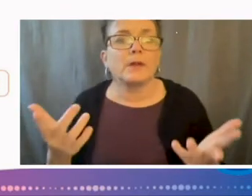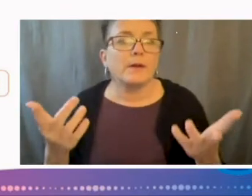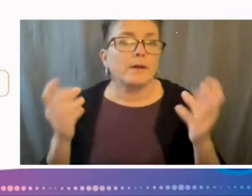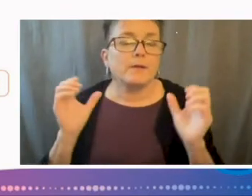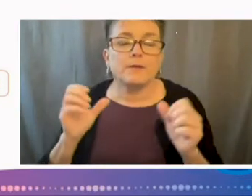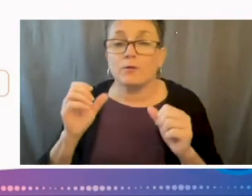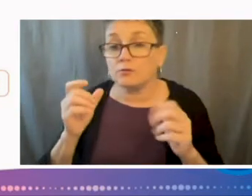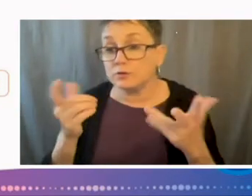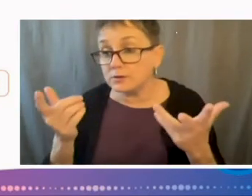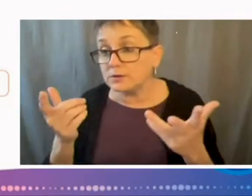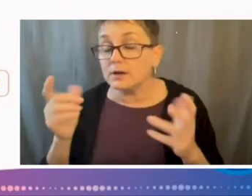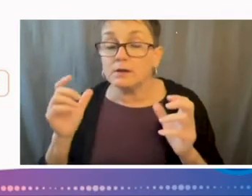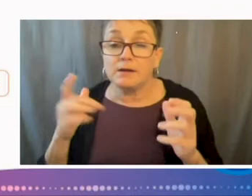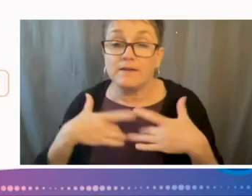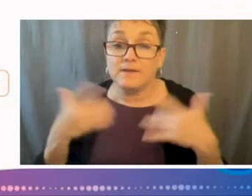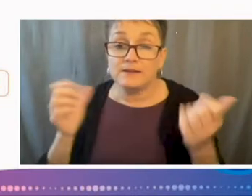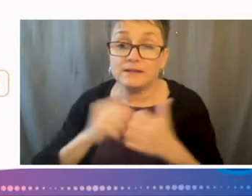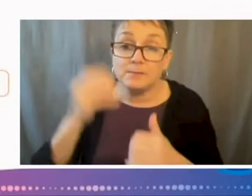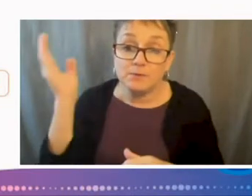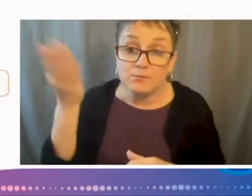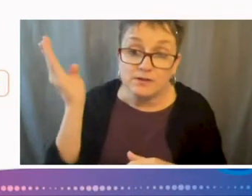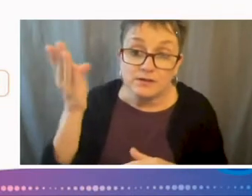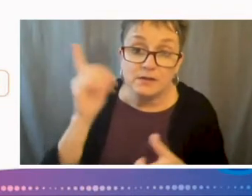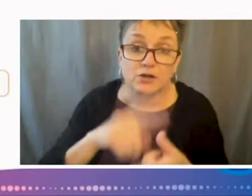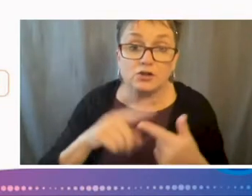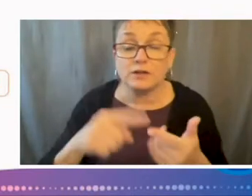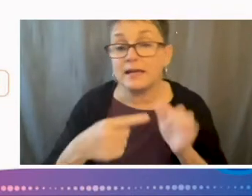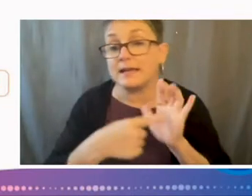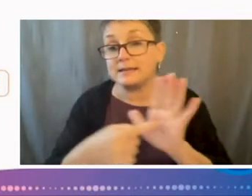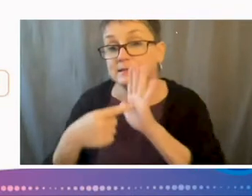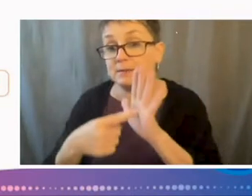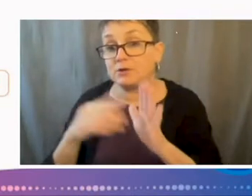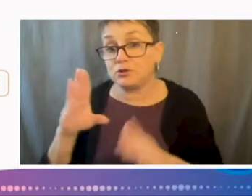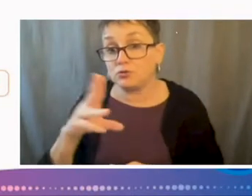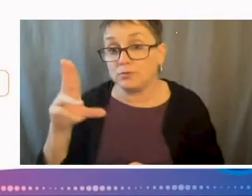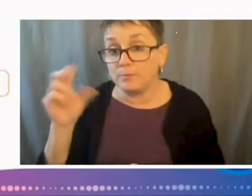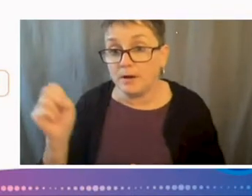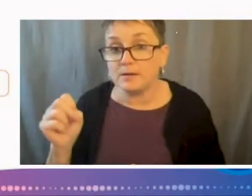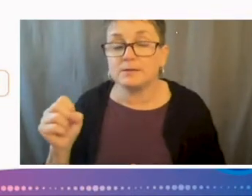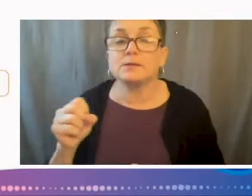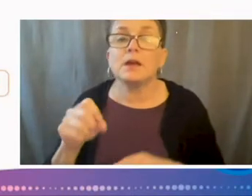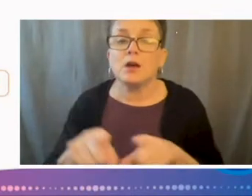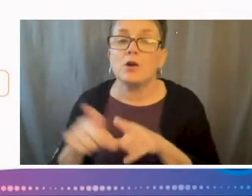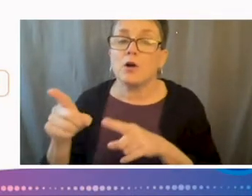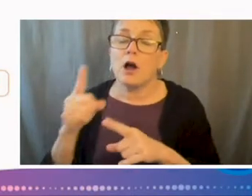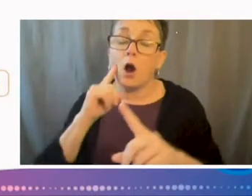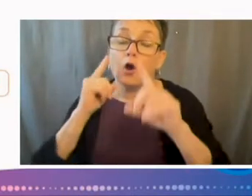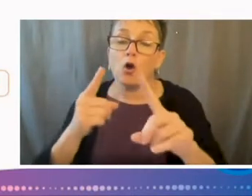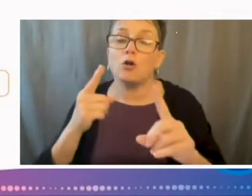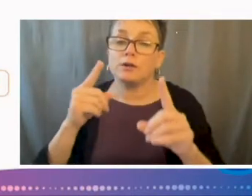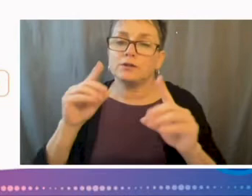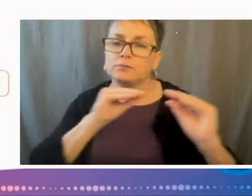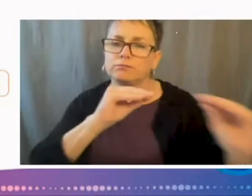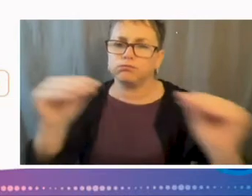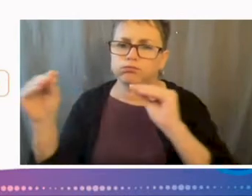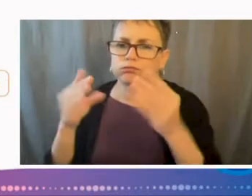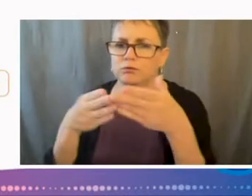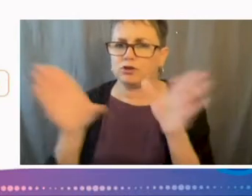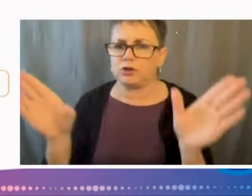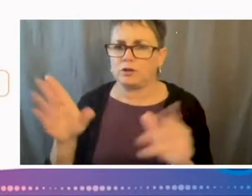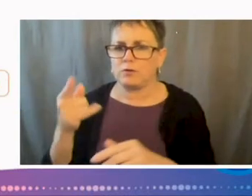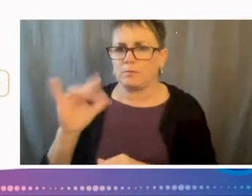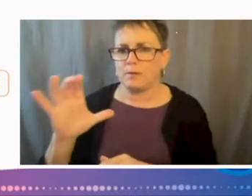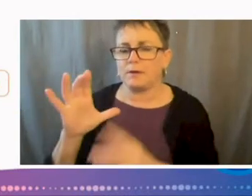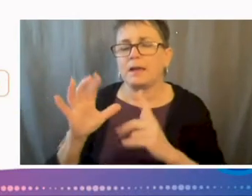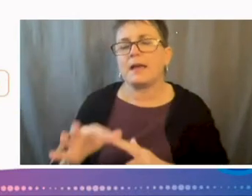presentations and exhibits to bus demonstrations. We look to educate the general public, specifically those persons with